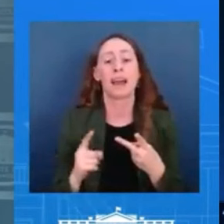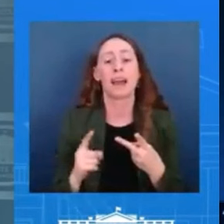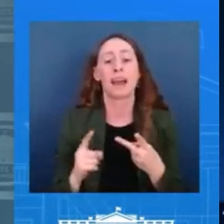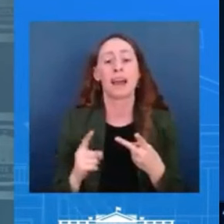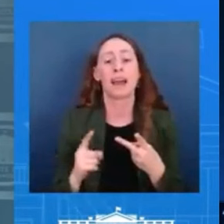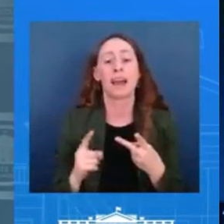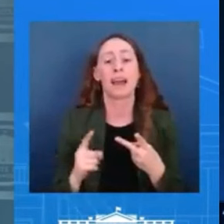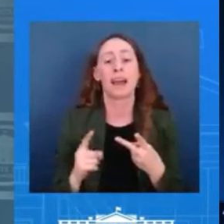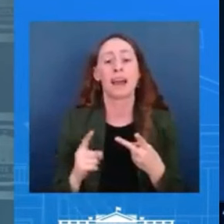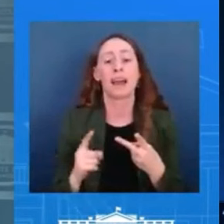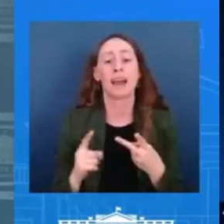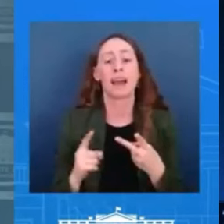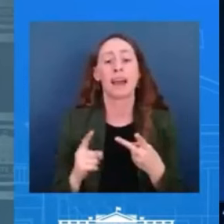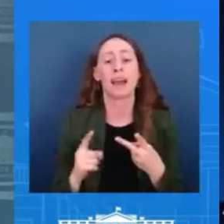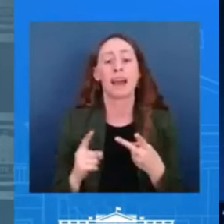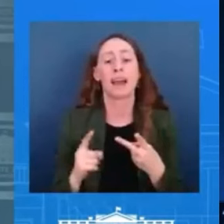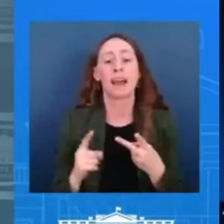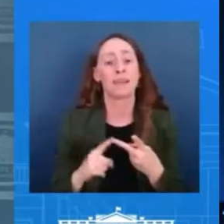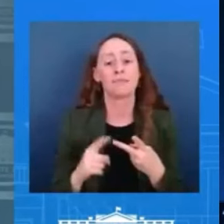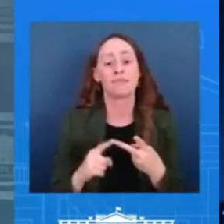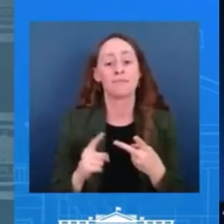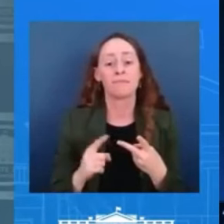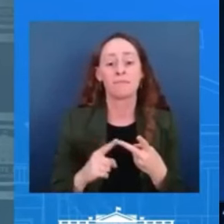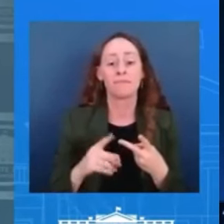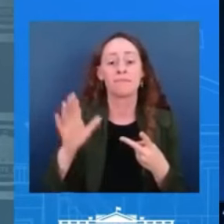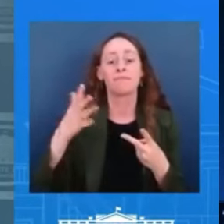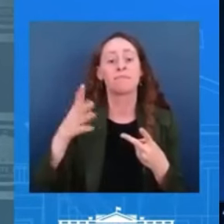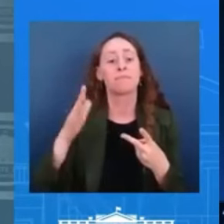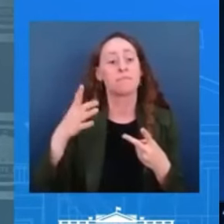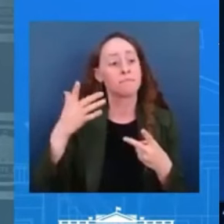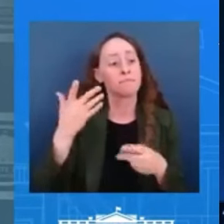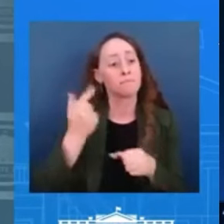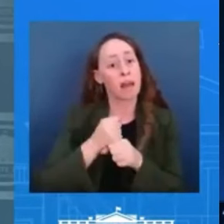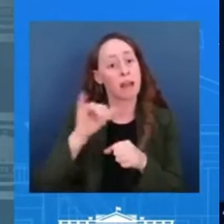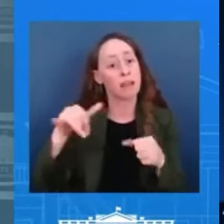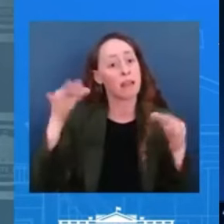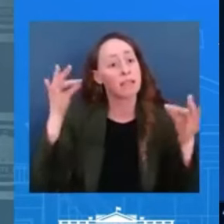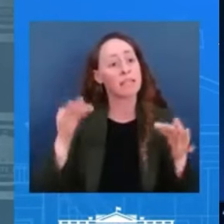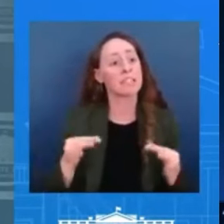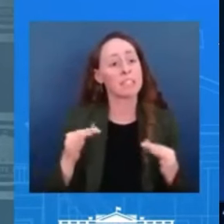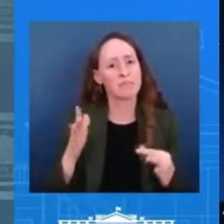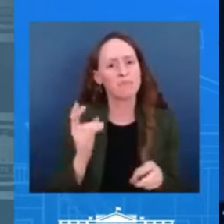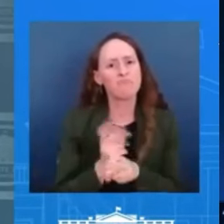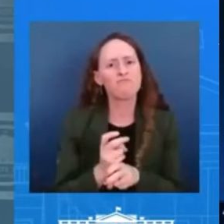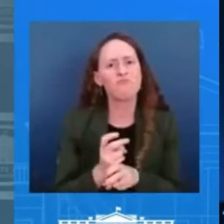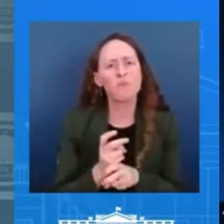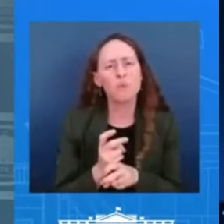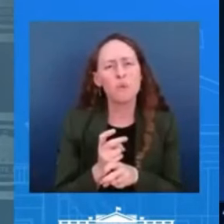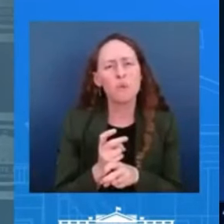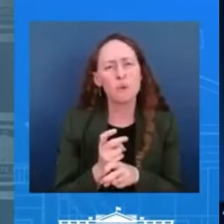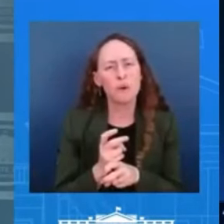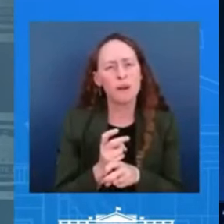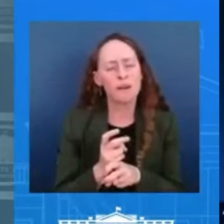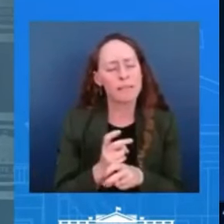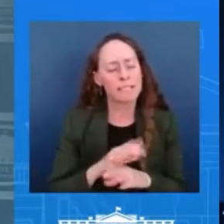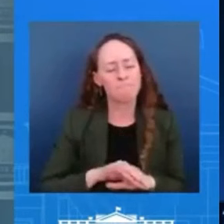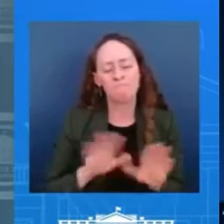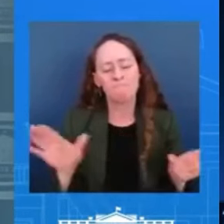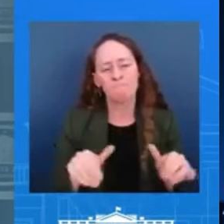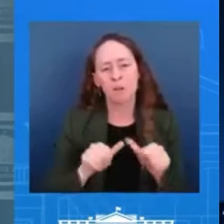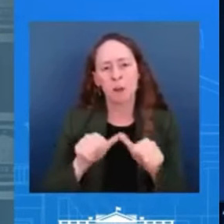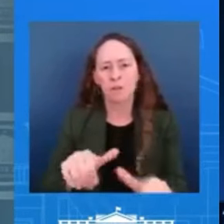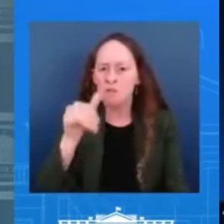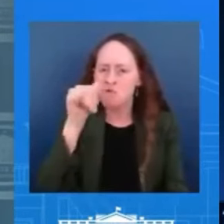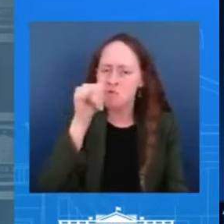maybe this job is just too much for her. On Sunday. It is just not. It is not. And as all you have you